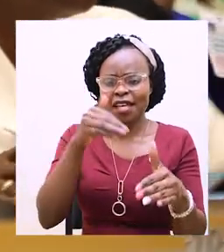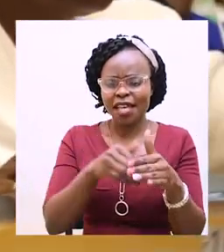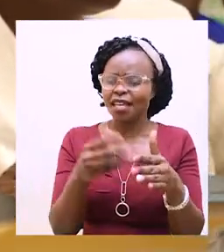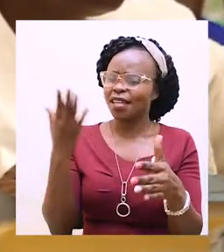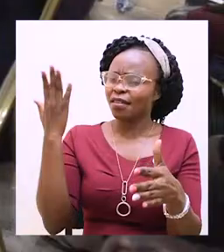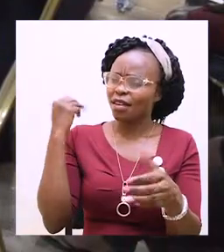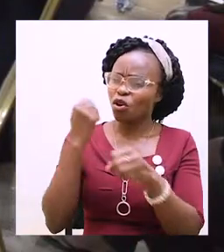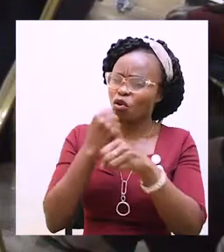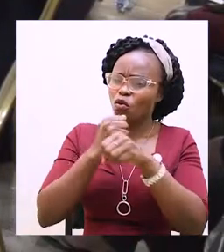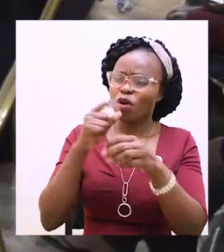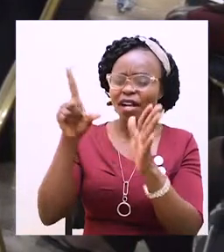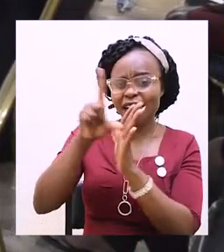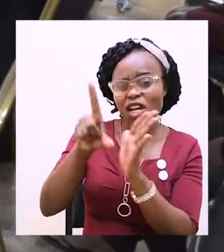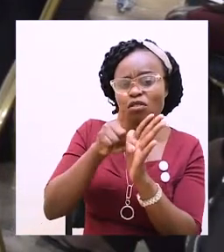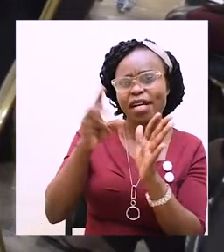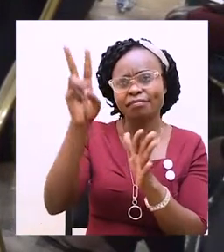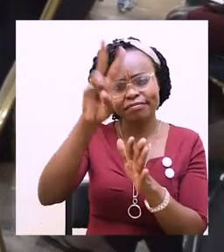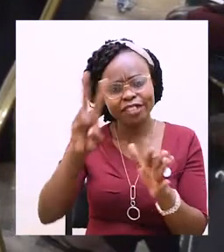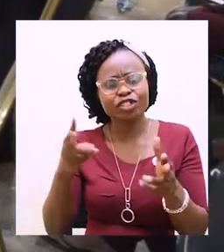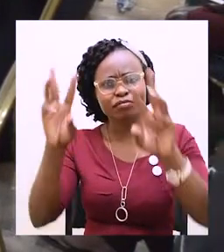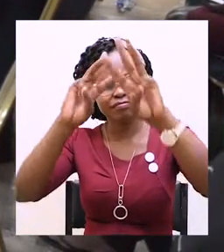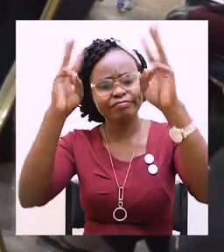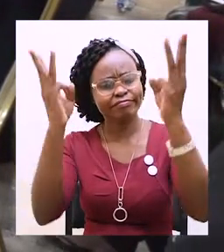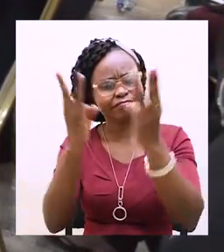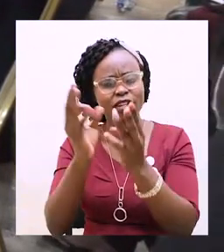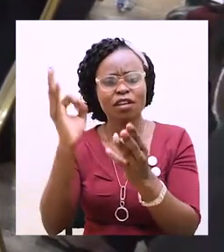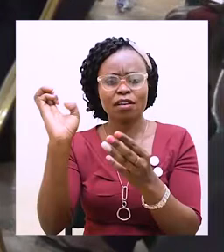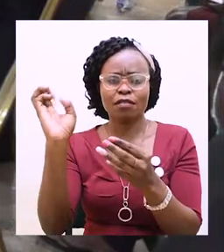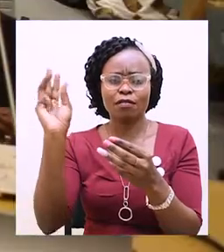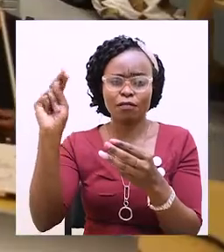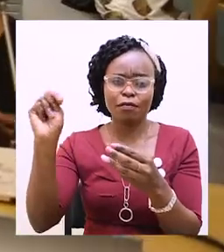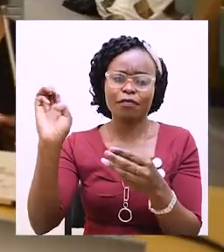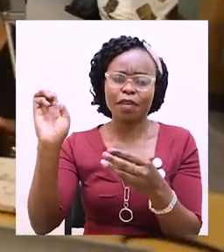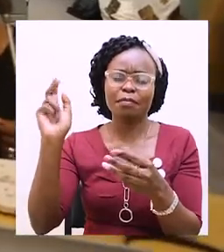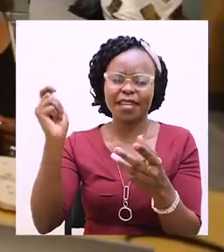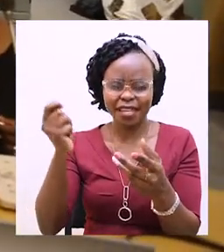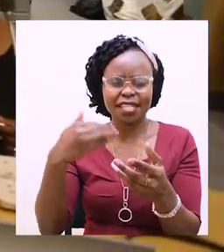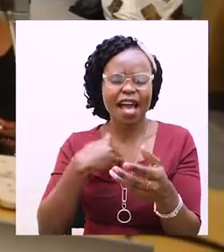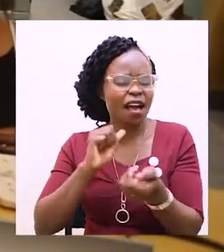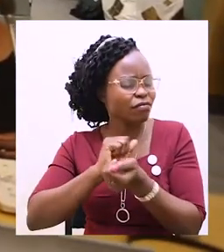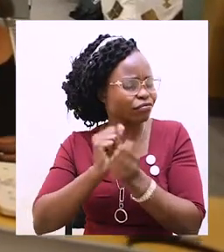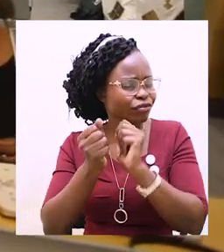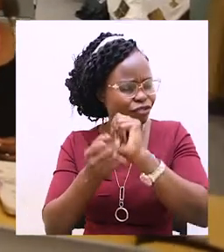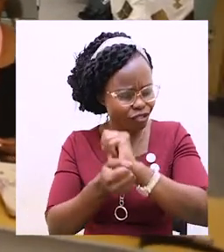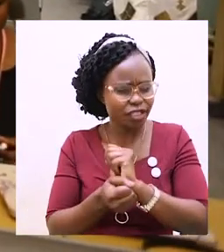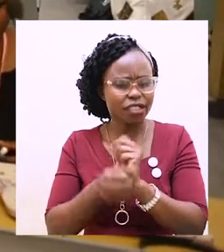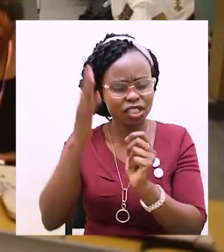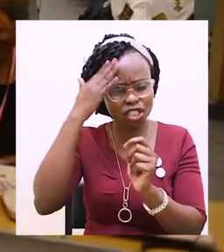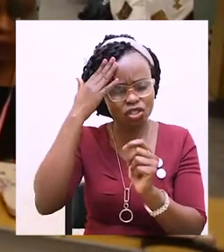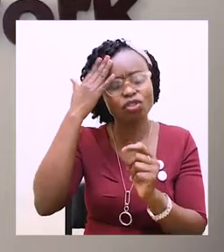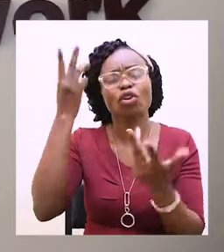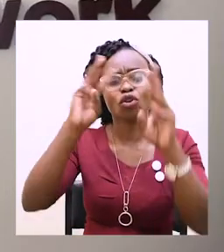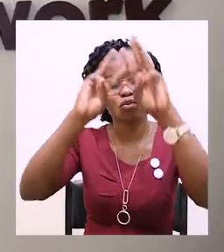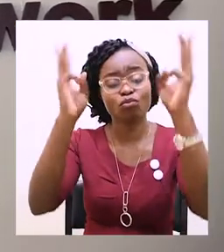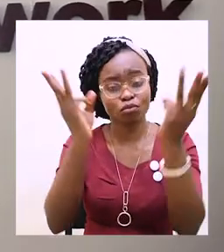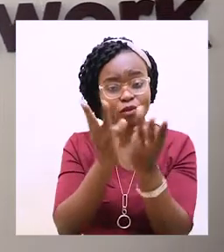In its work locally, regionally, and at a global level, FEMNET continues to have an impact that is gaining